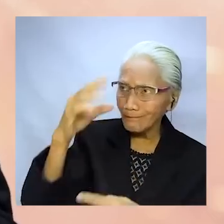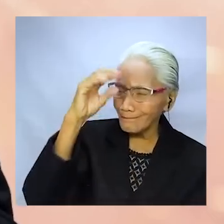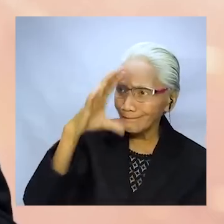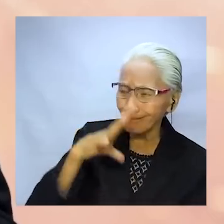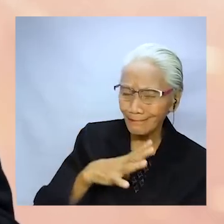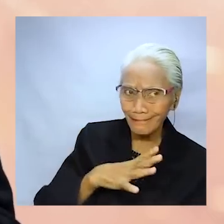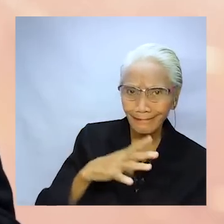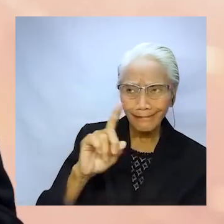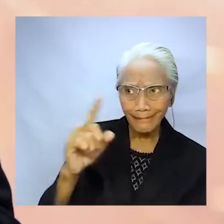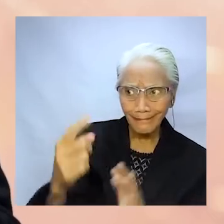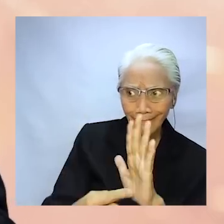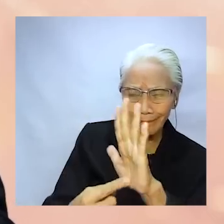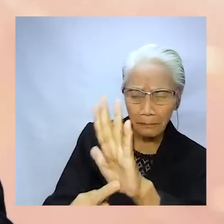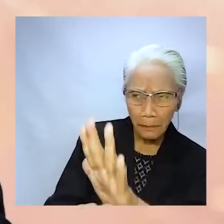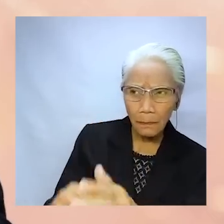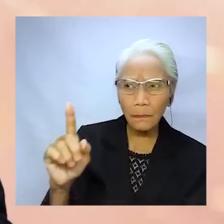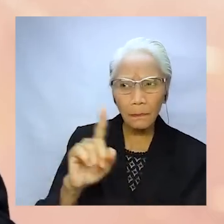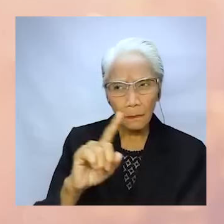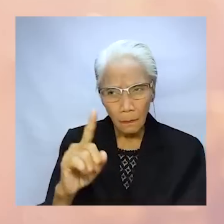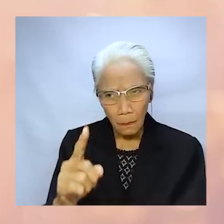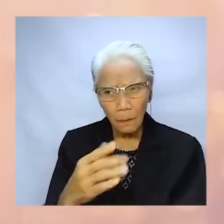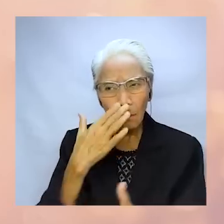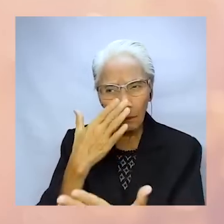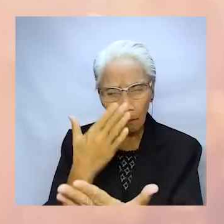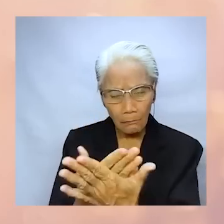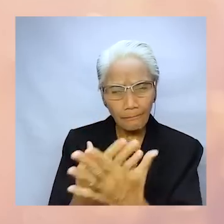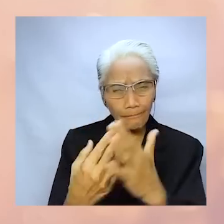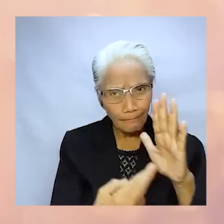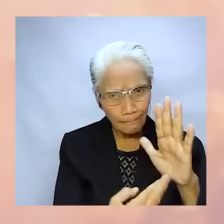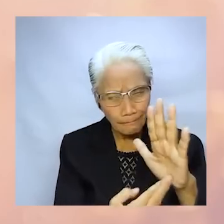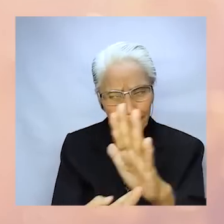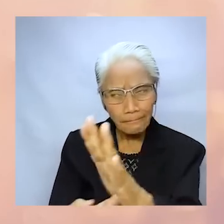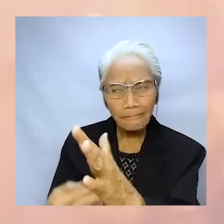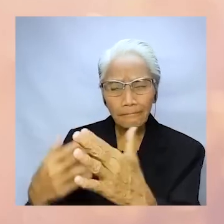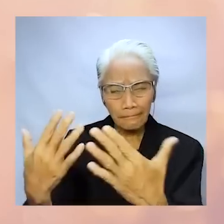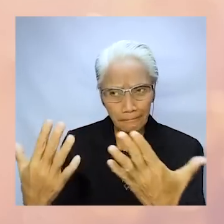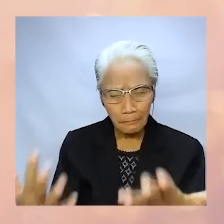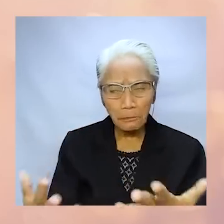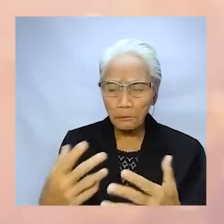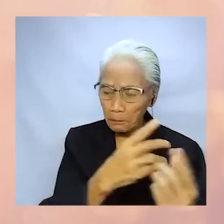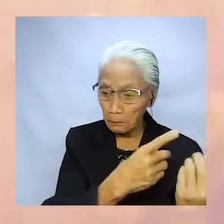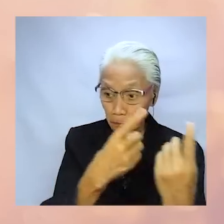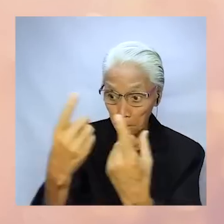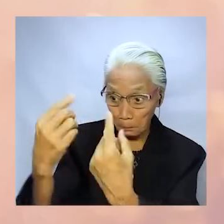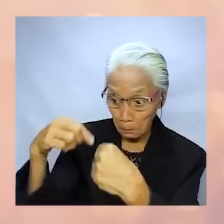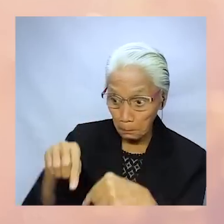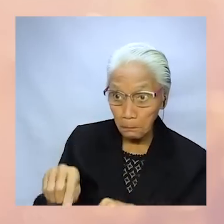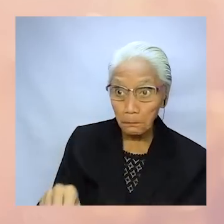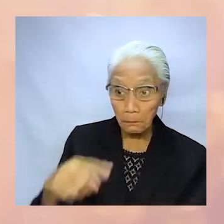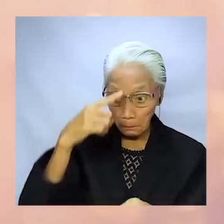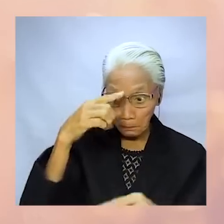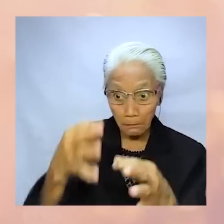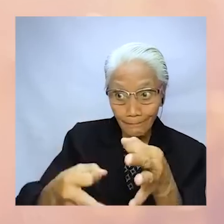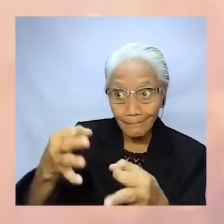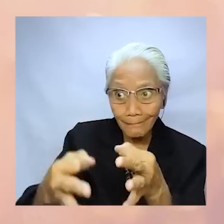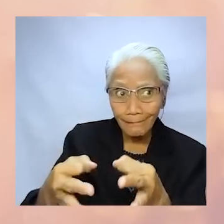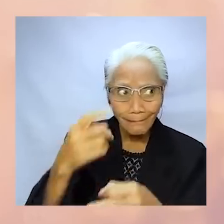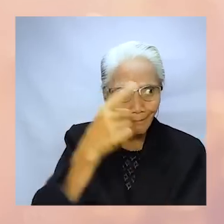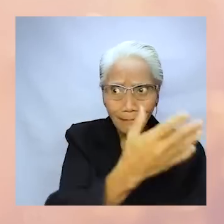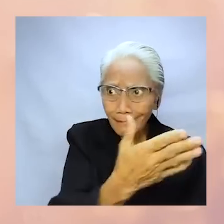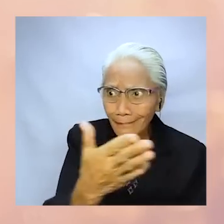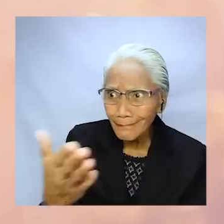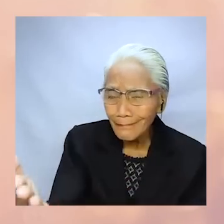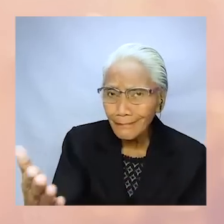the Lord said is a good reflection point. "I came into this world for judgment, so that those who do not